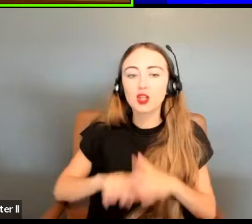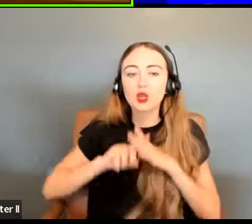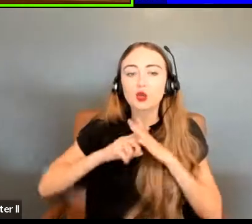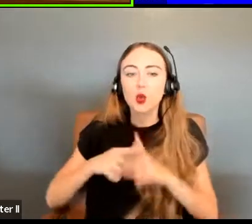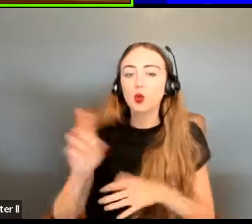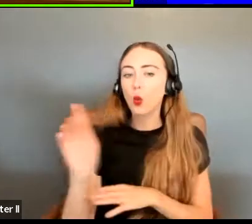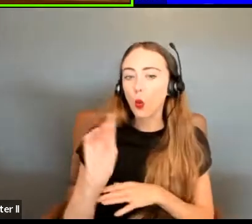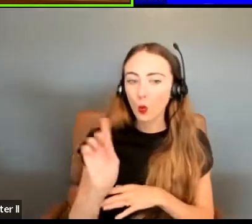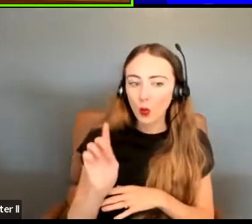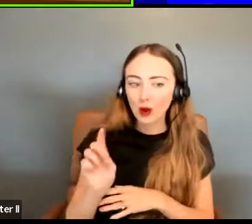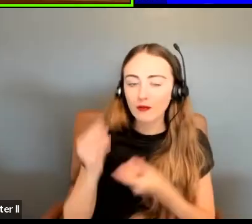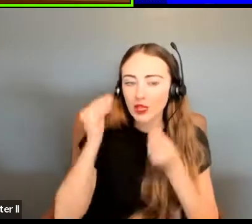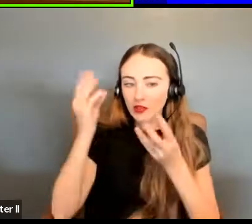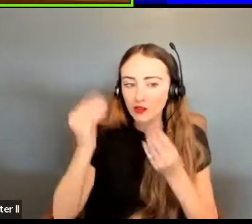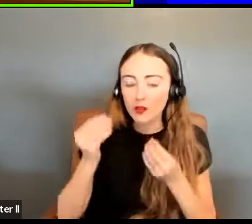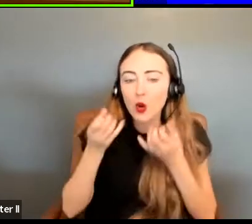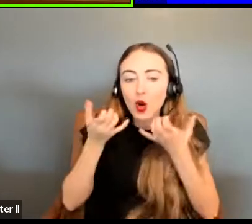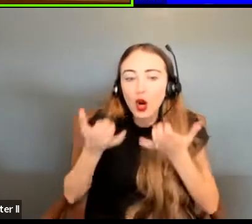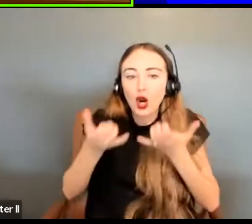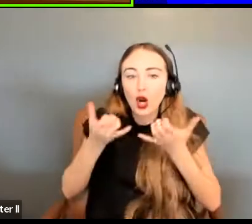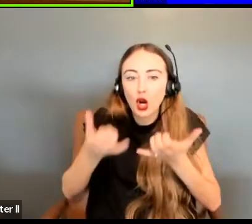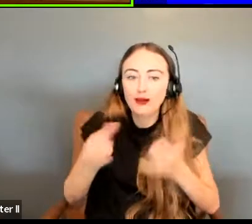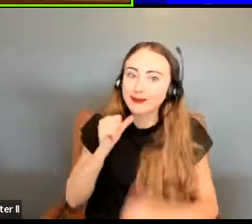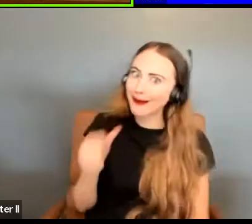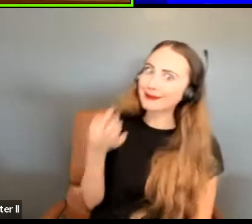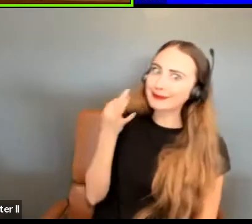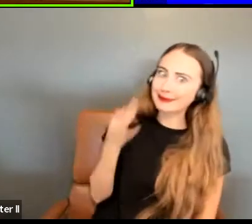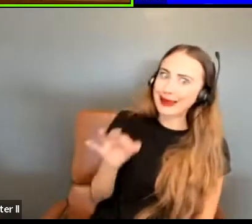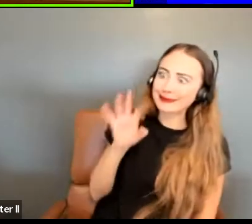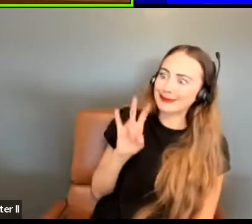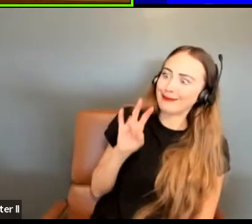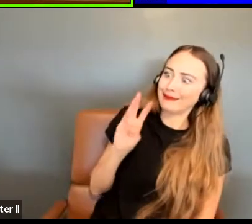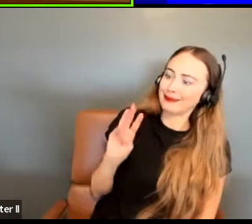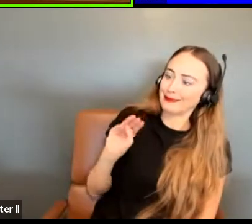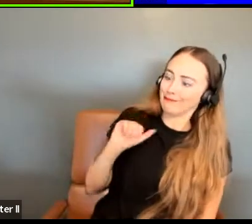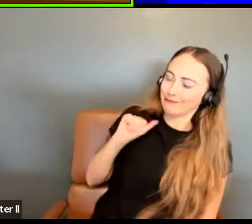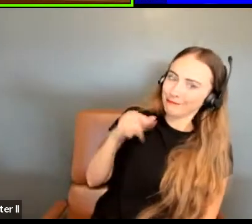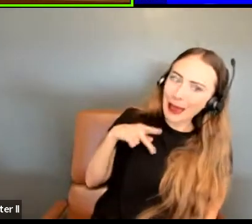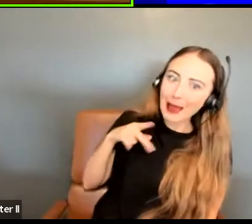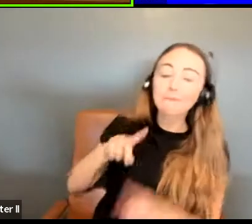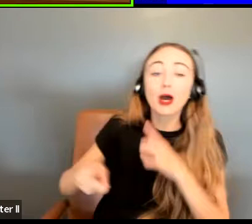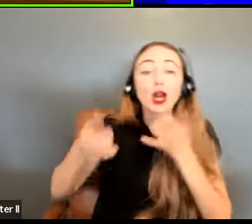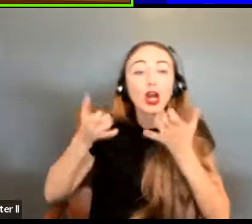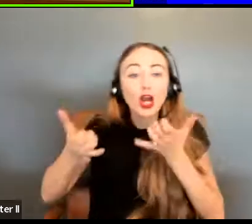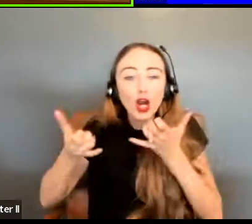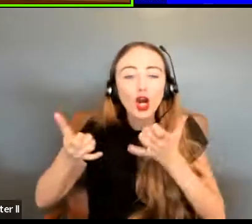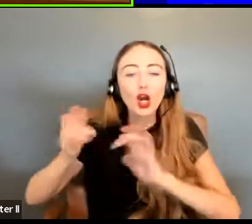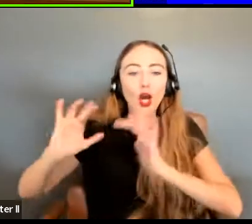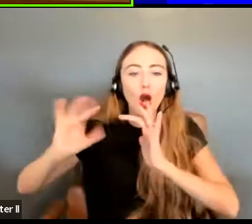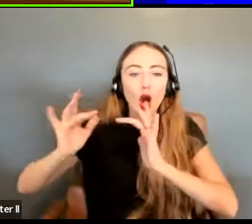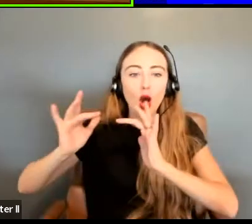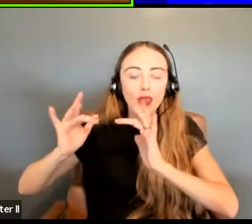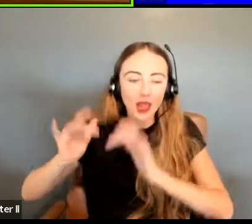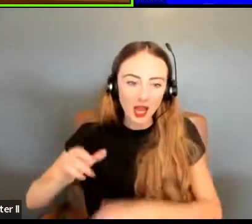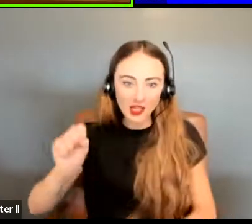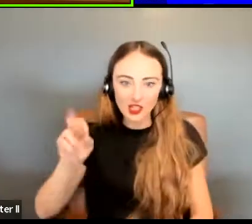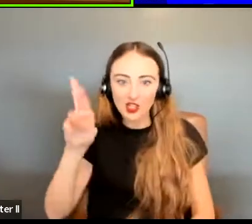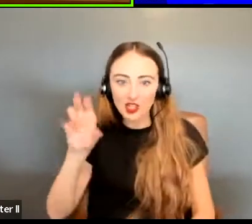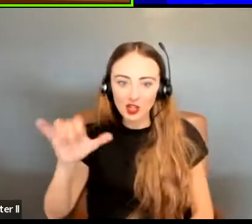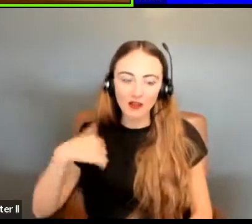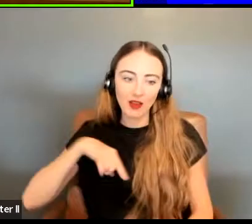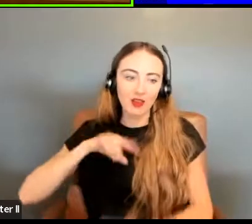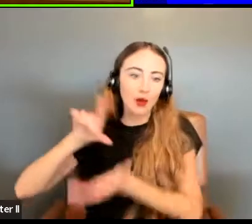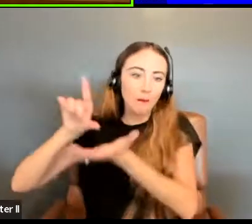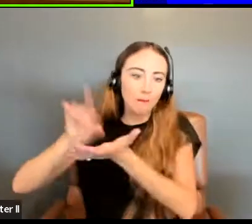information to a more current, not a 1976 map, but a more current and web-based soil survey published by the United States Department